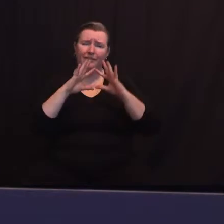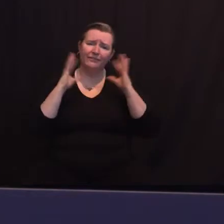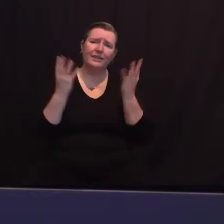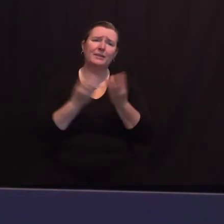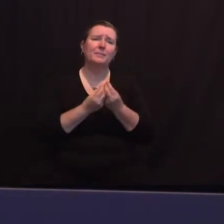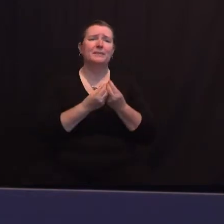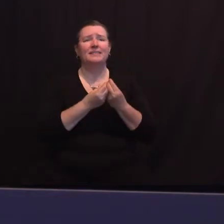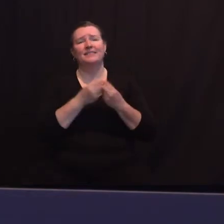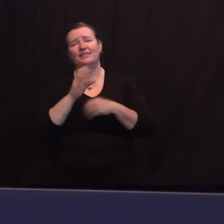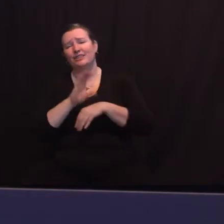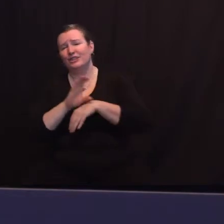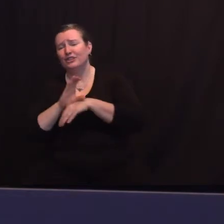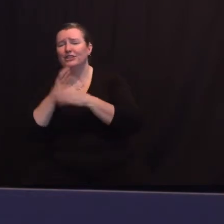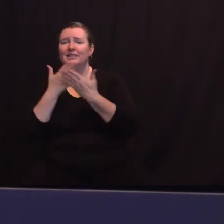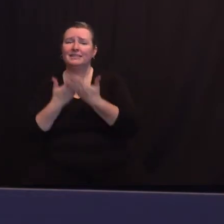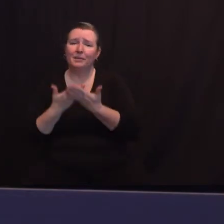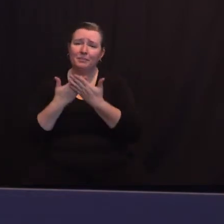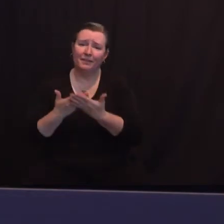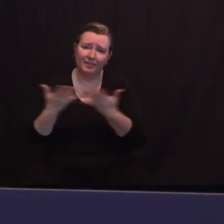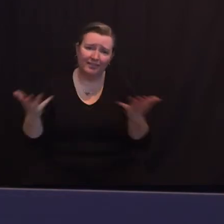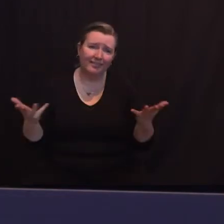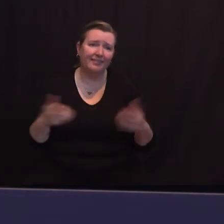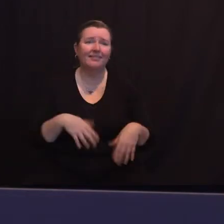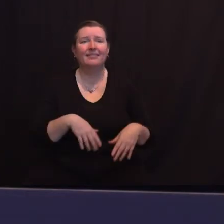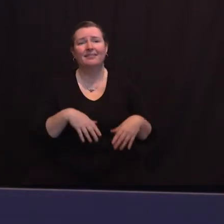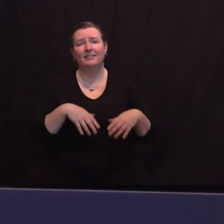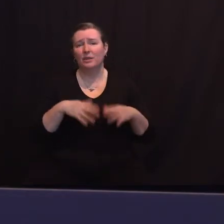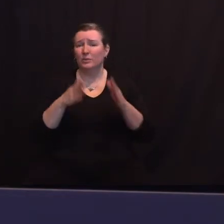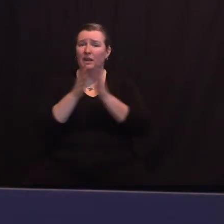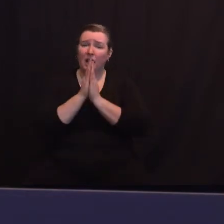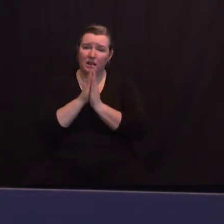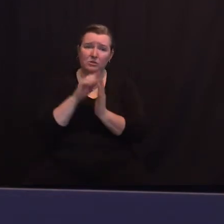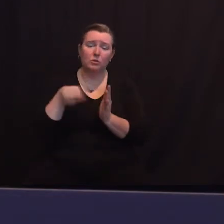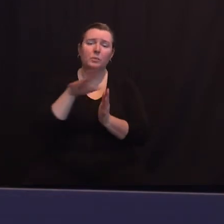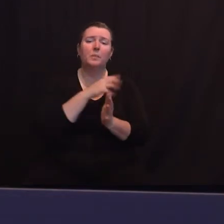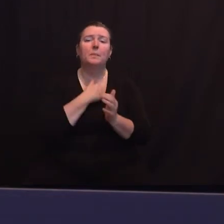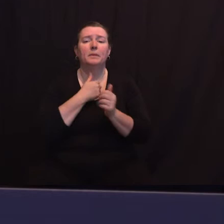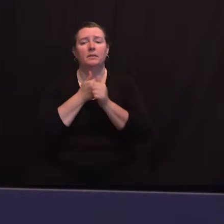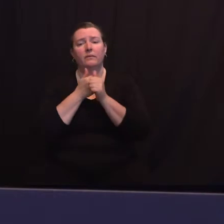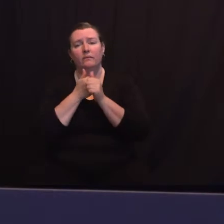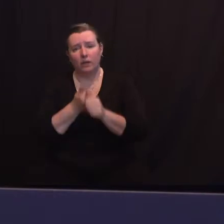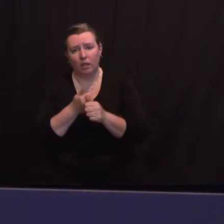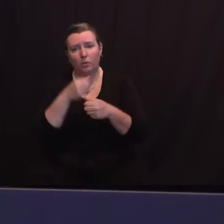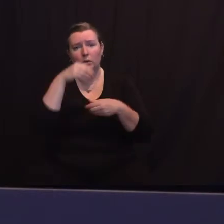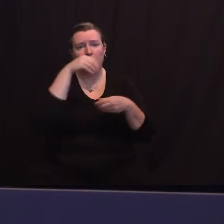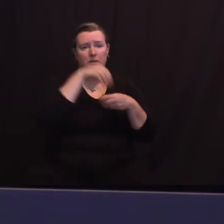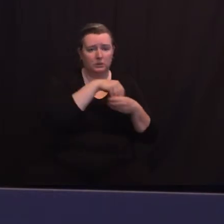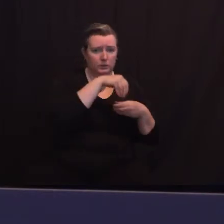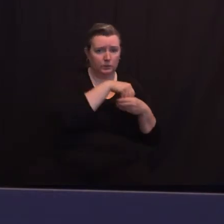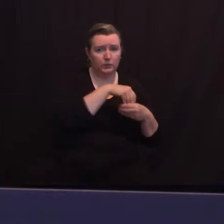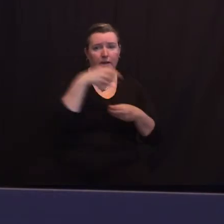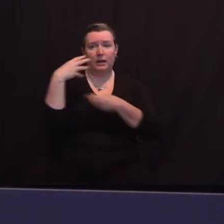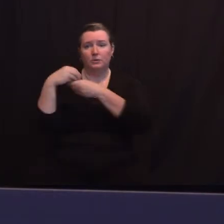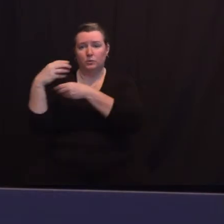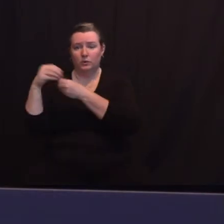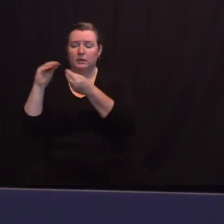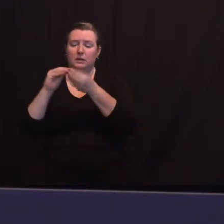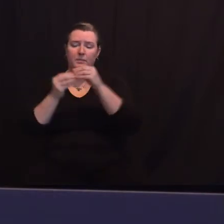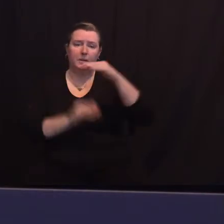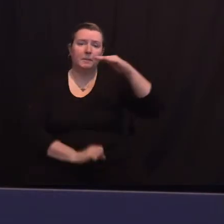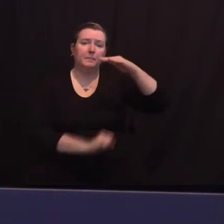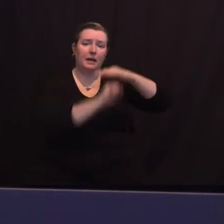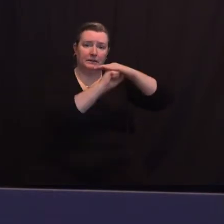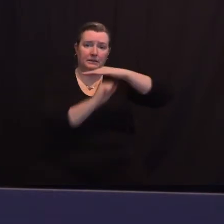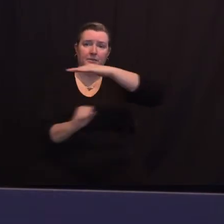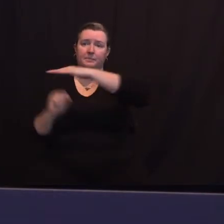urge residents to abide by the limits set forth for indoor and outdoor gatherings, gathering